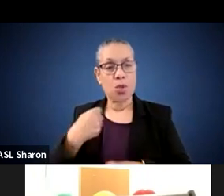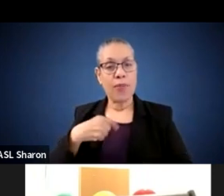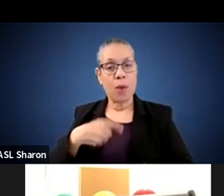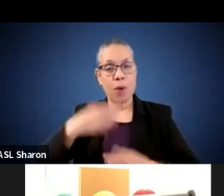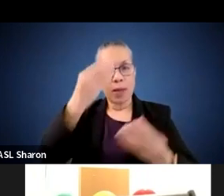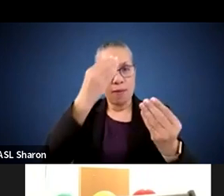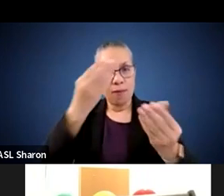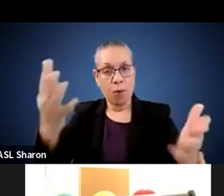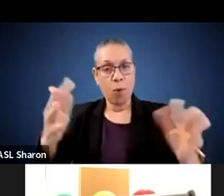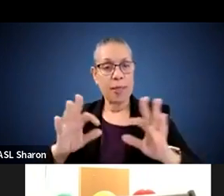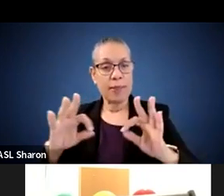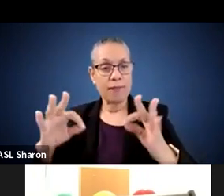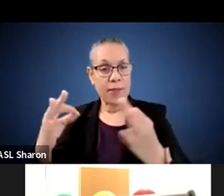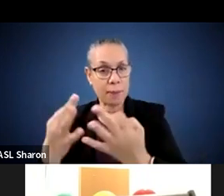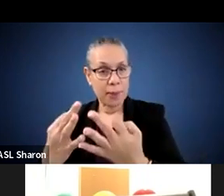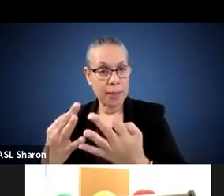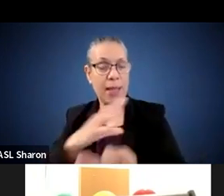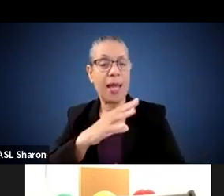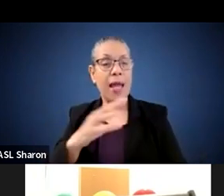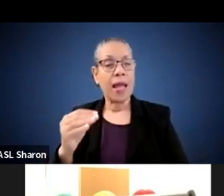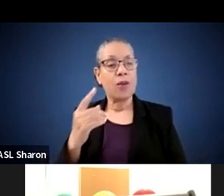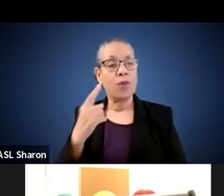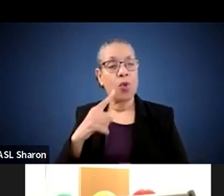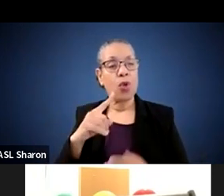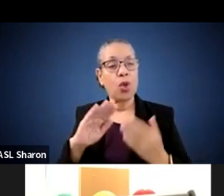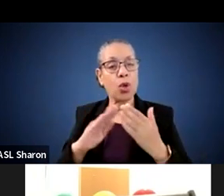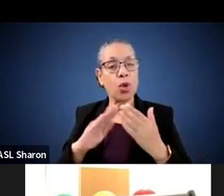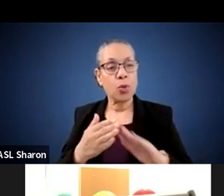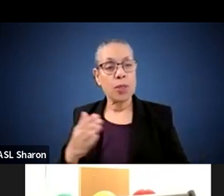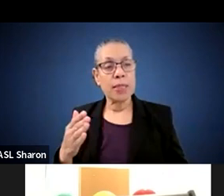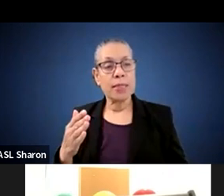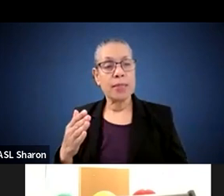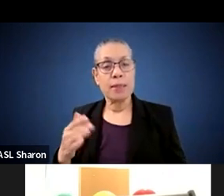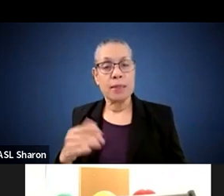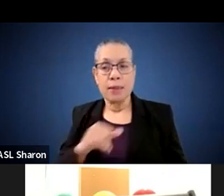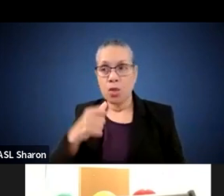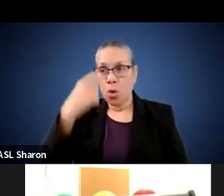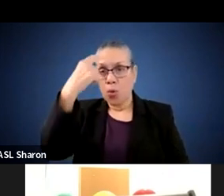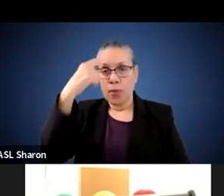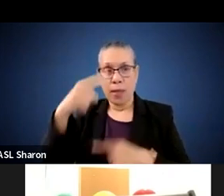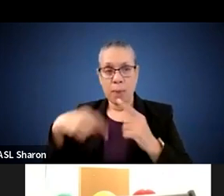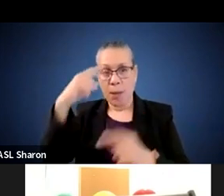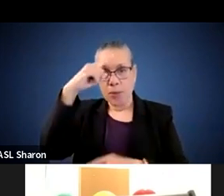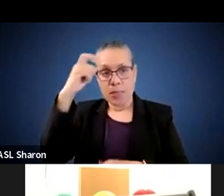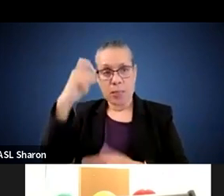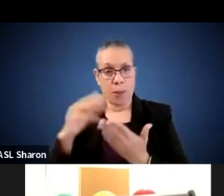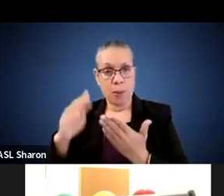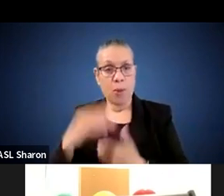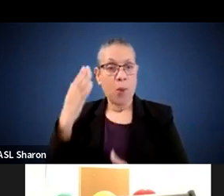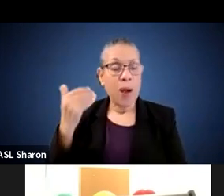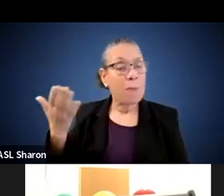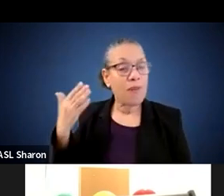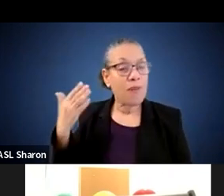and particularly the communities that maybe you know don't even think of it because in the past we didn't provide